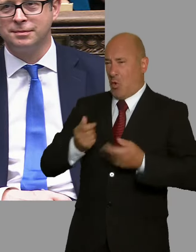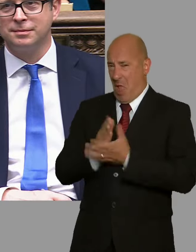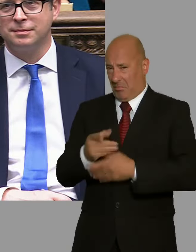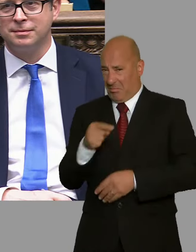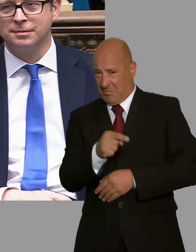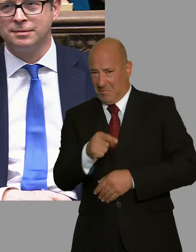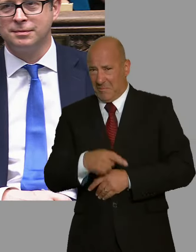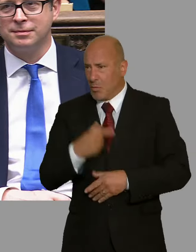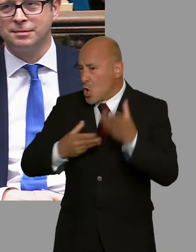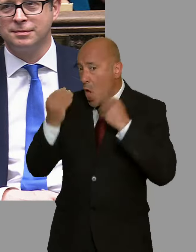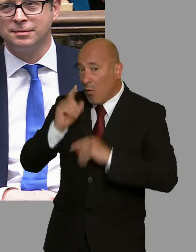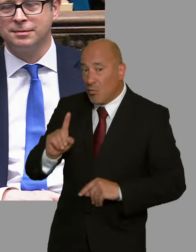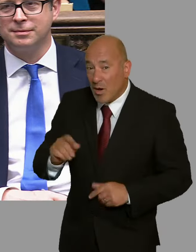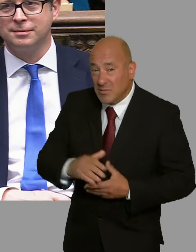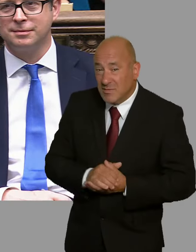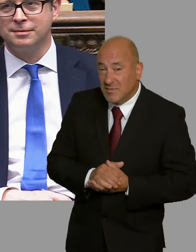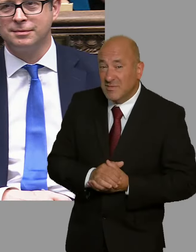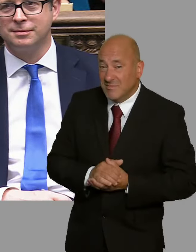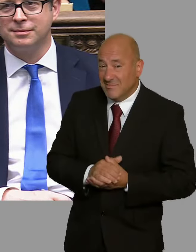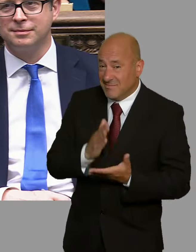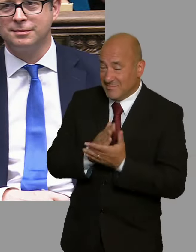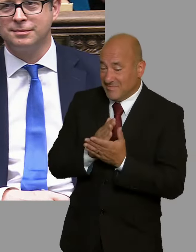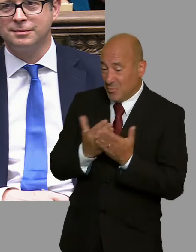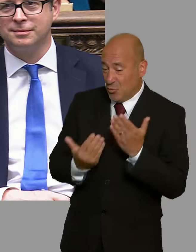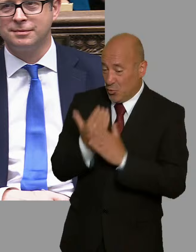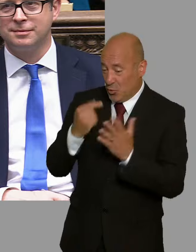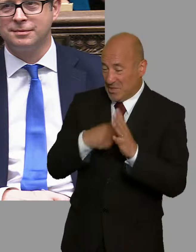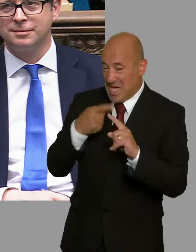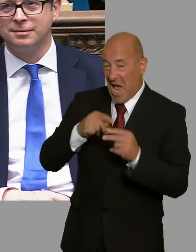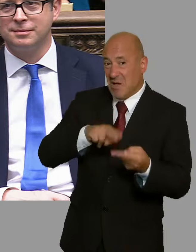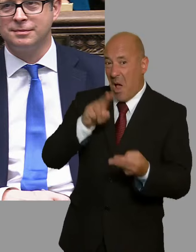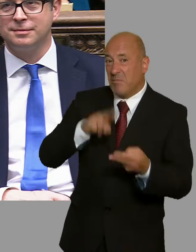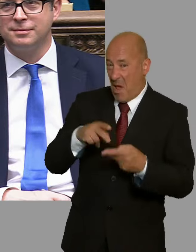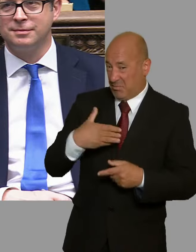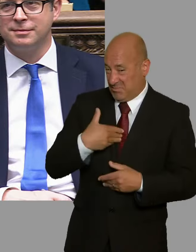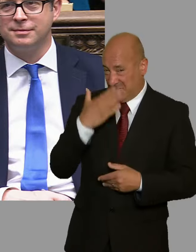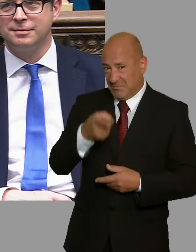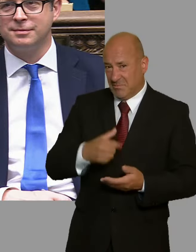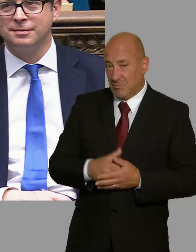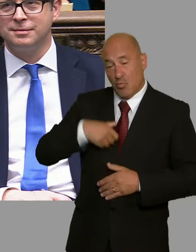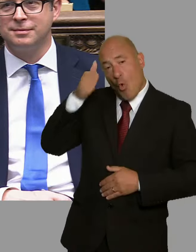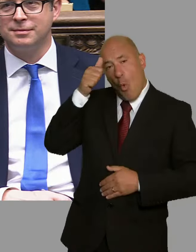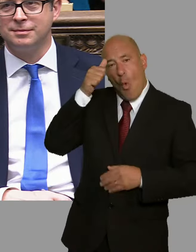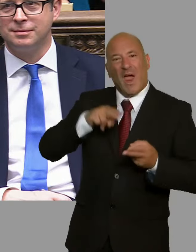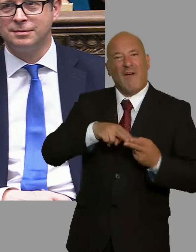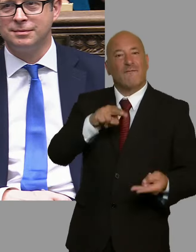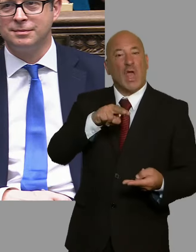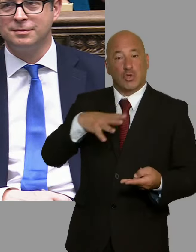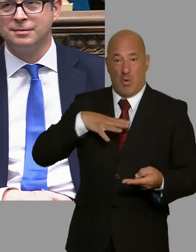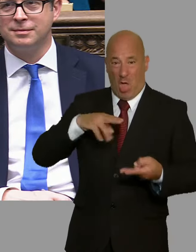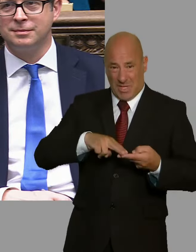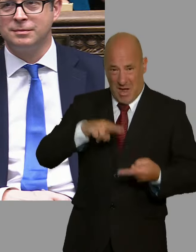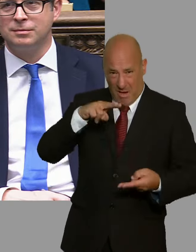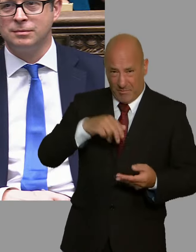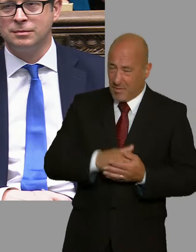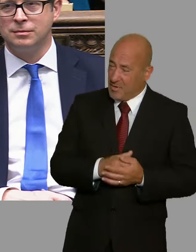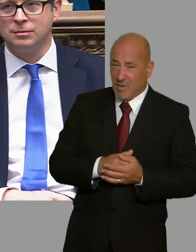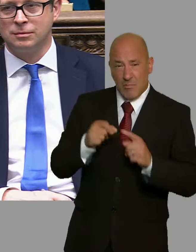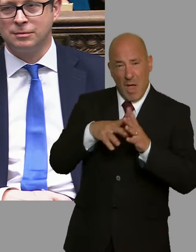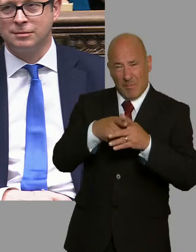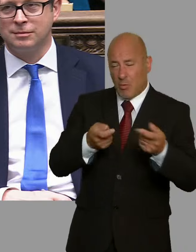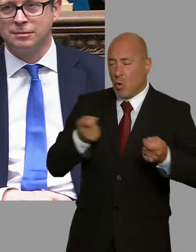his earlier answer, Mr. Speaker. We heard his earlier answer on winter fuel. Let's try and get some more information. I'm going to ask him